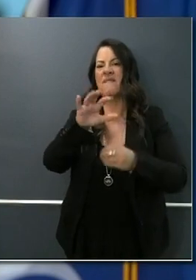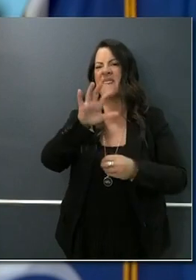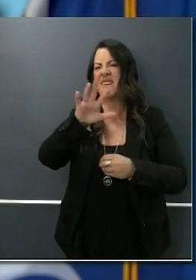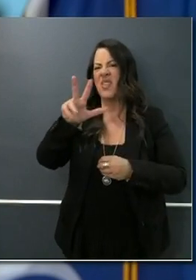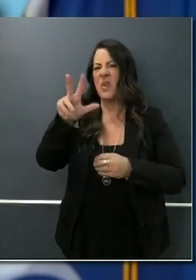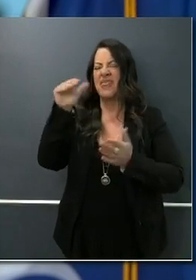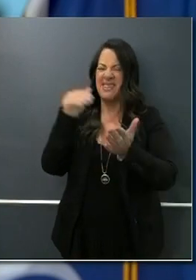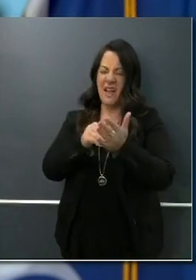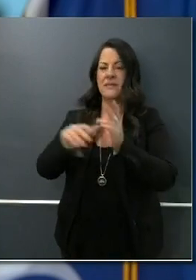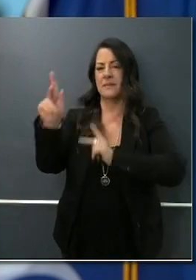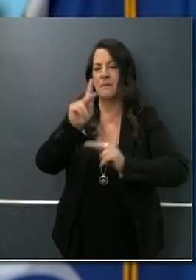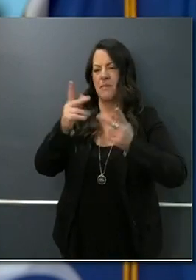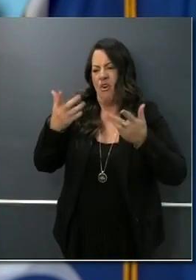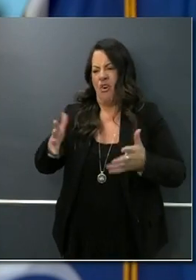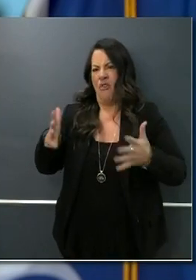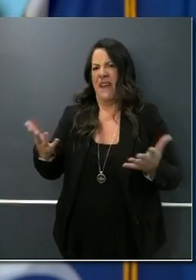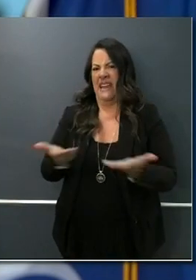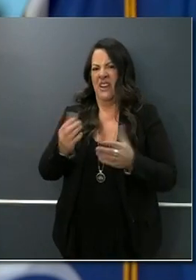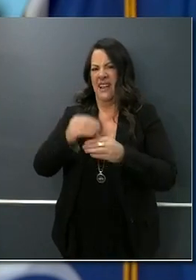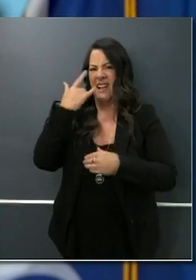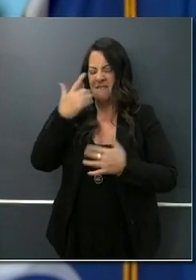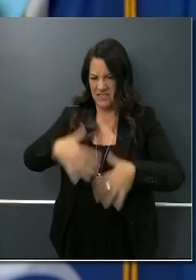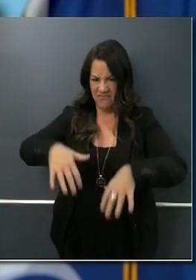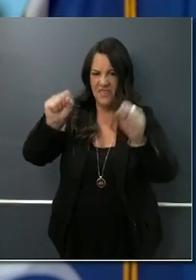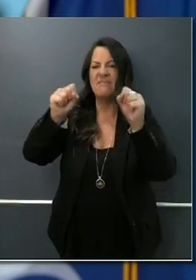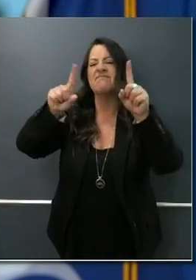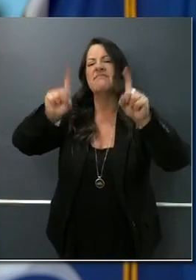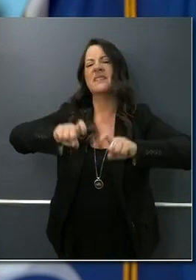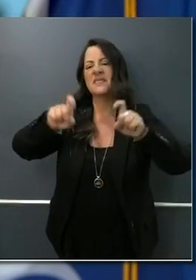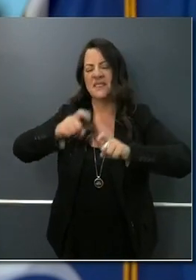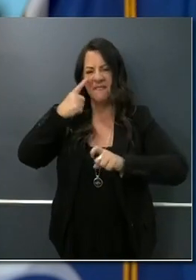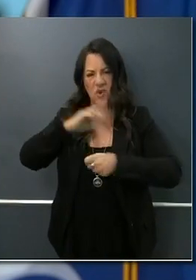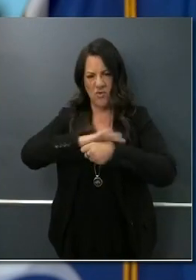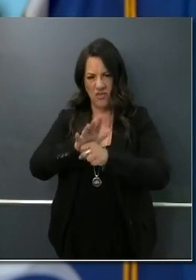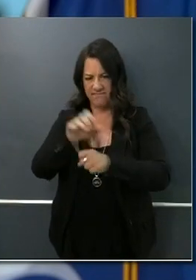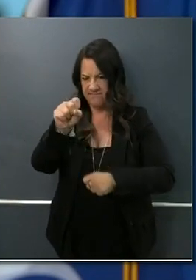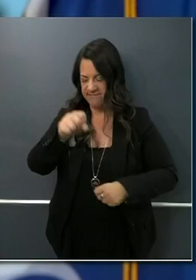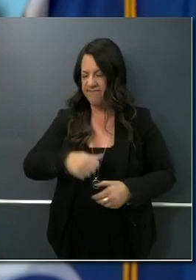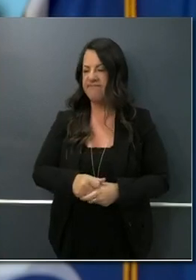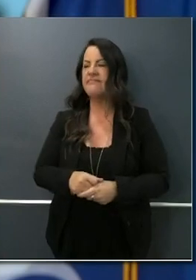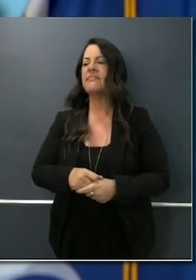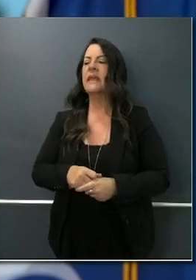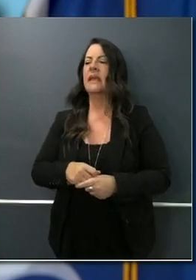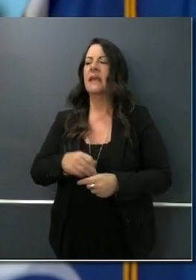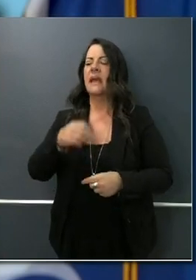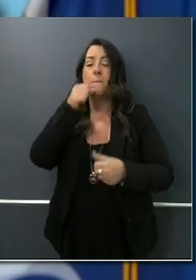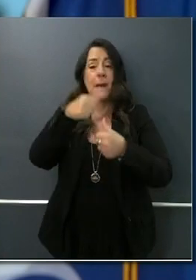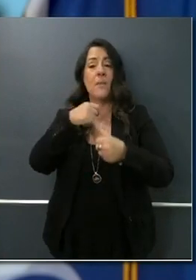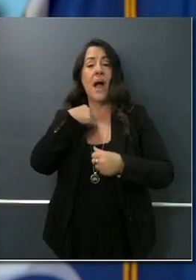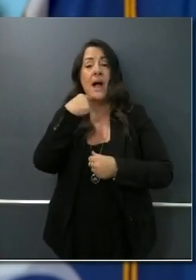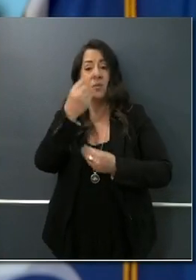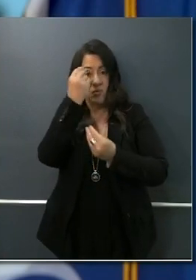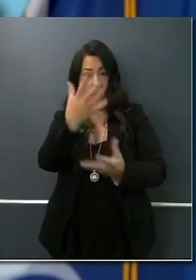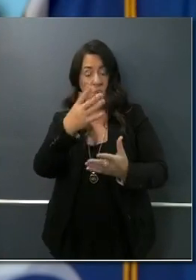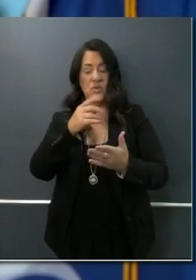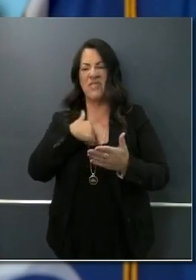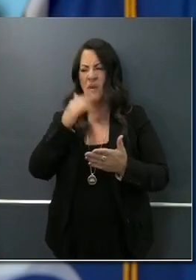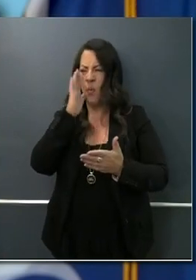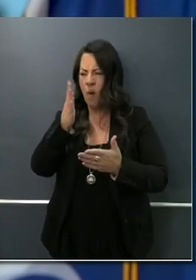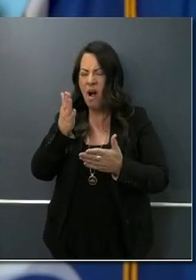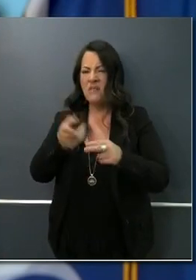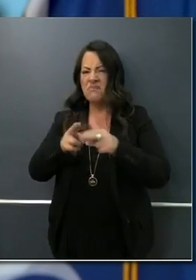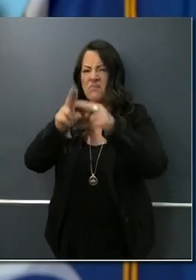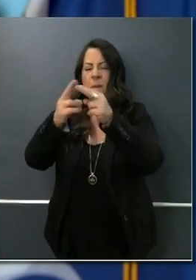tests have been performed in the state of California. We're starting to hit those benchmarks that we laid out to you in terms of